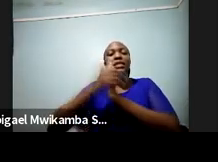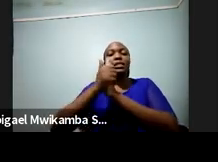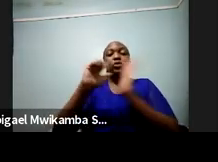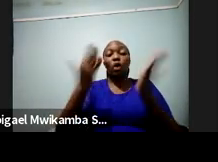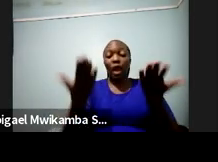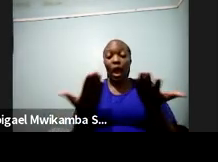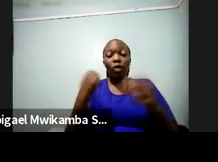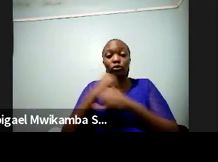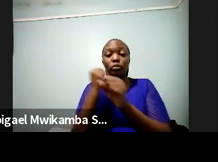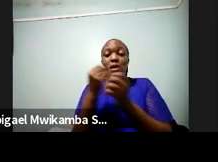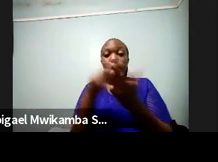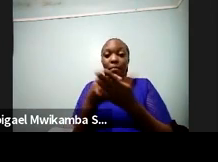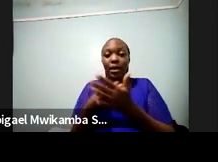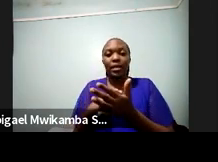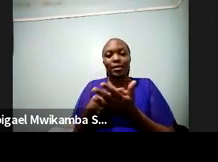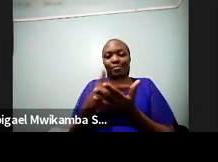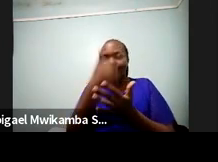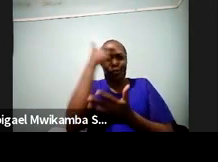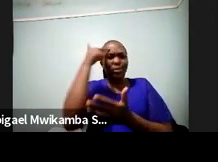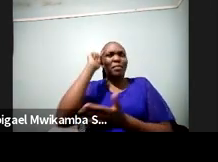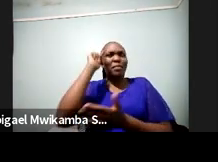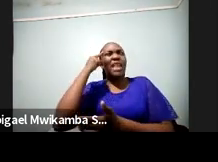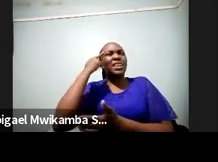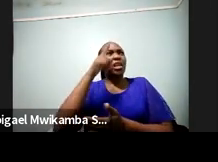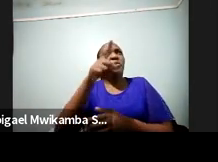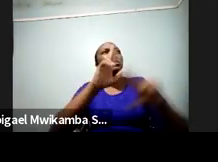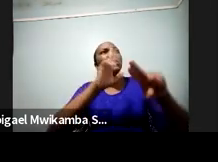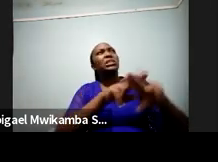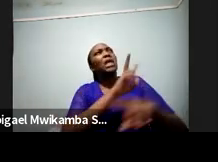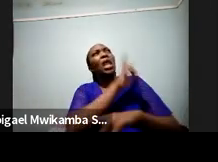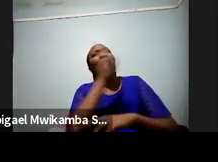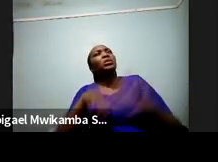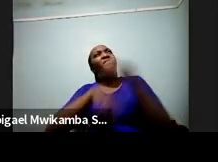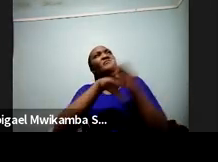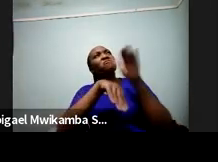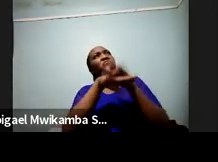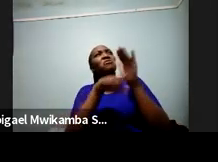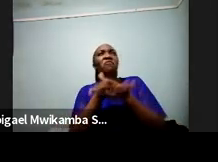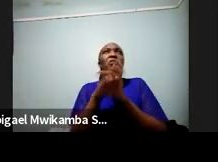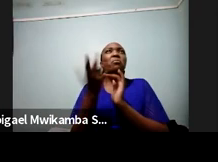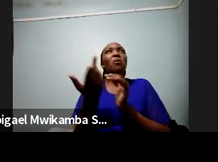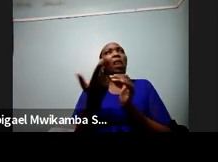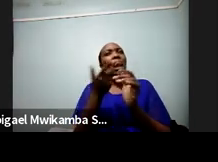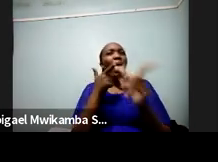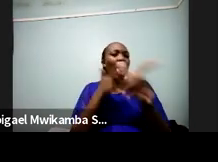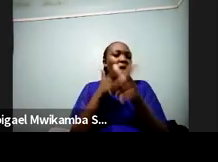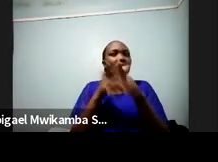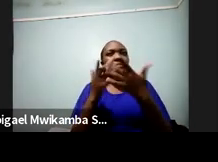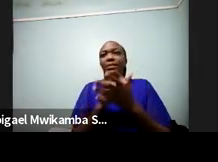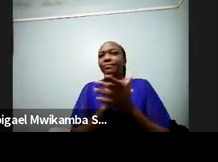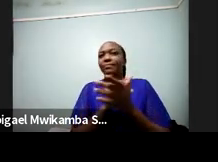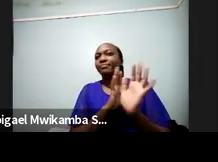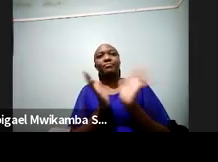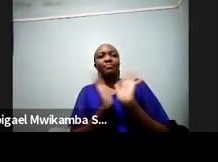and zero saving, but enough booze in your stomach. I don't think that's good manners.